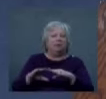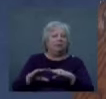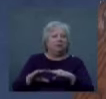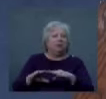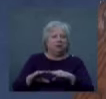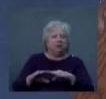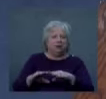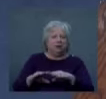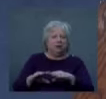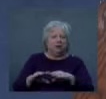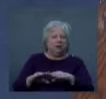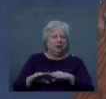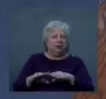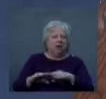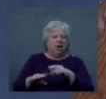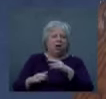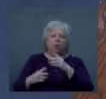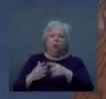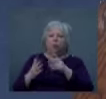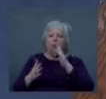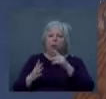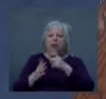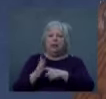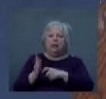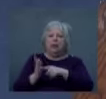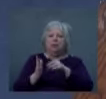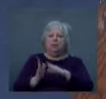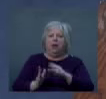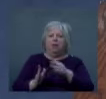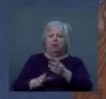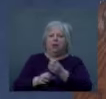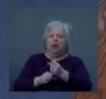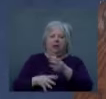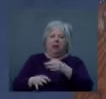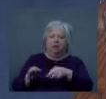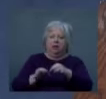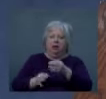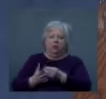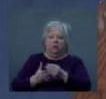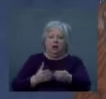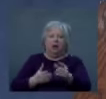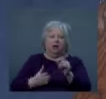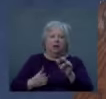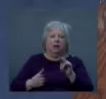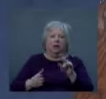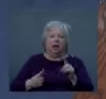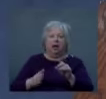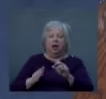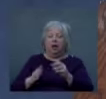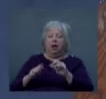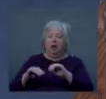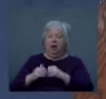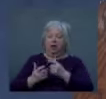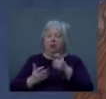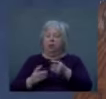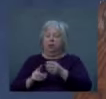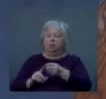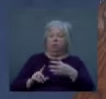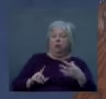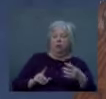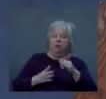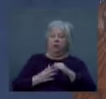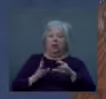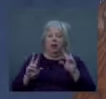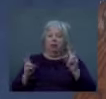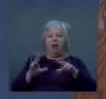what's the taxpayers getting for all this land that we're buying? How is the the growth of that outside